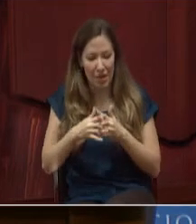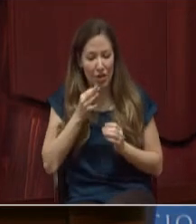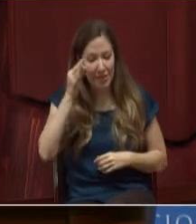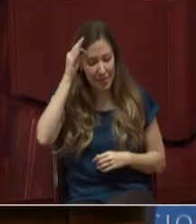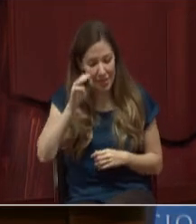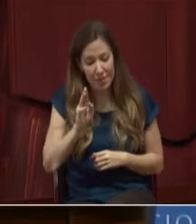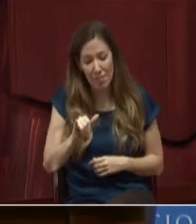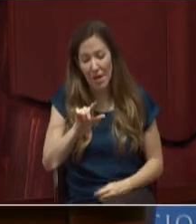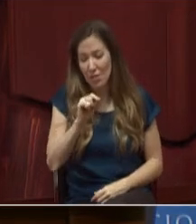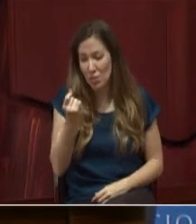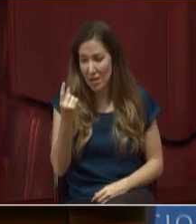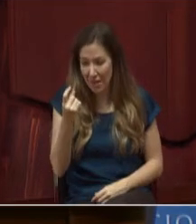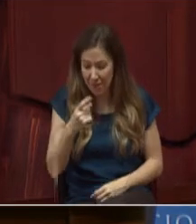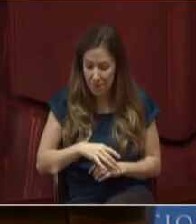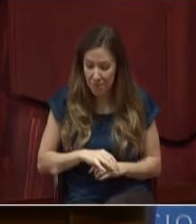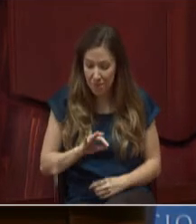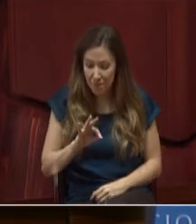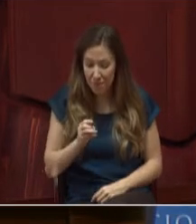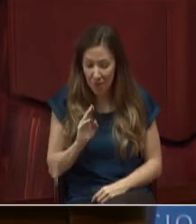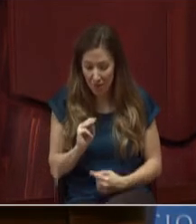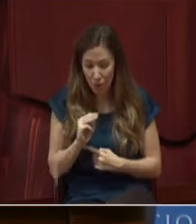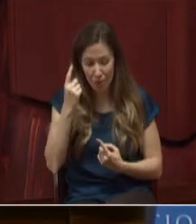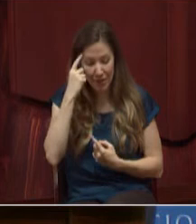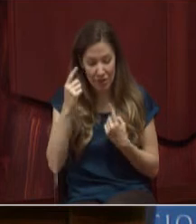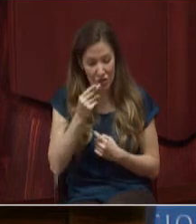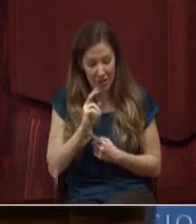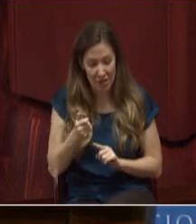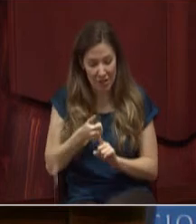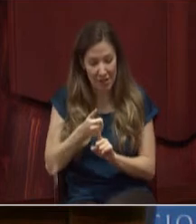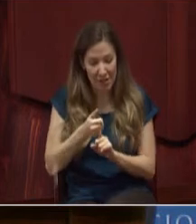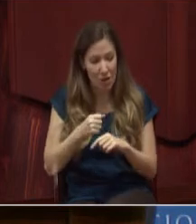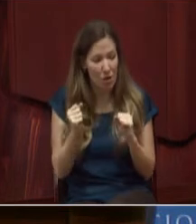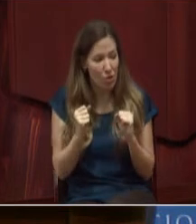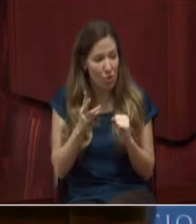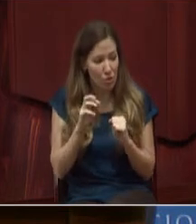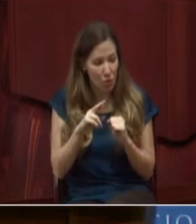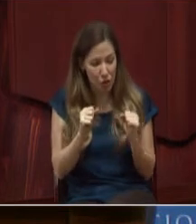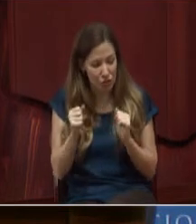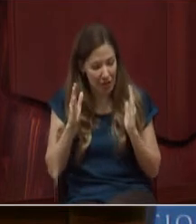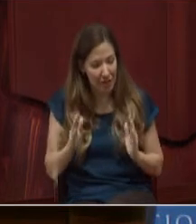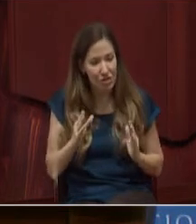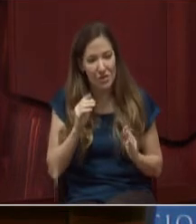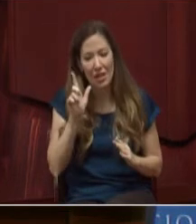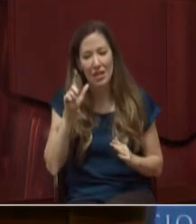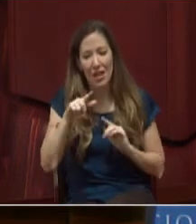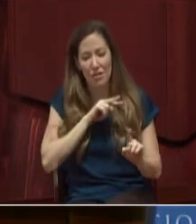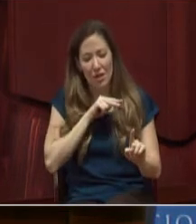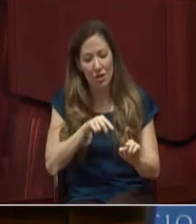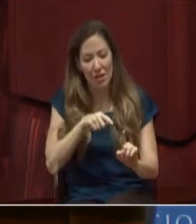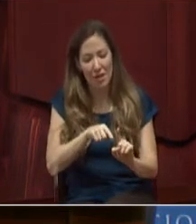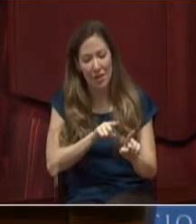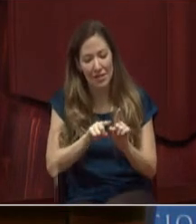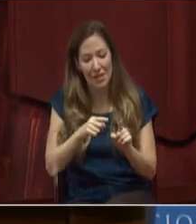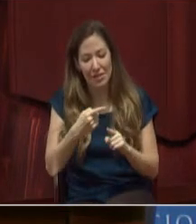forum considered Richard Nixon as Cold War strategist. And a year later, the forum looked at Richard Nixon and the geopolitics of the